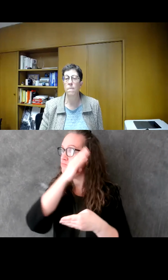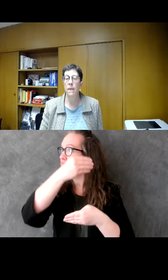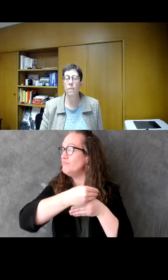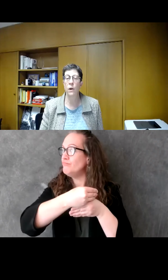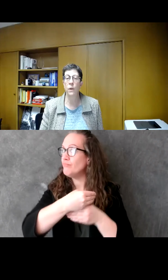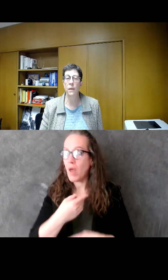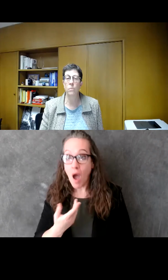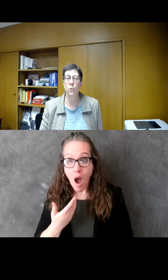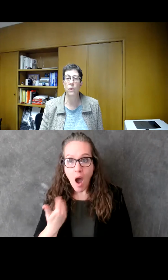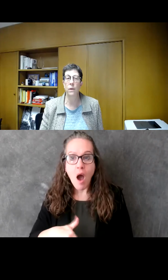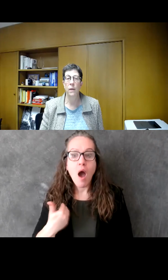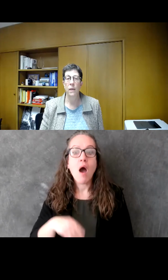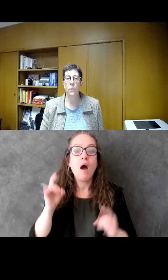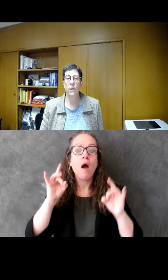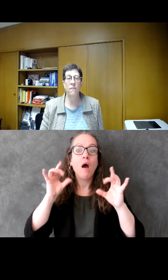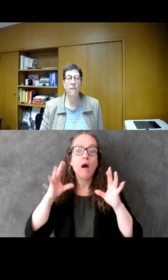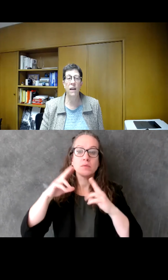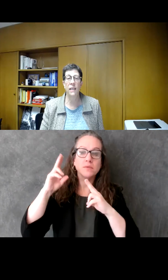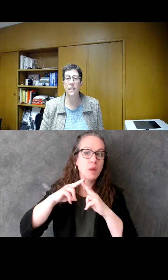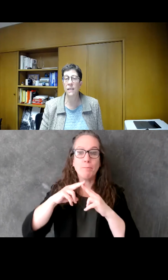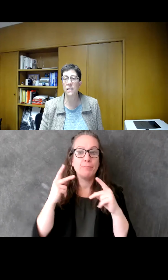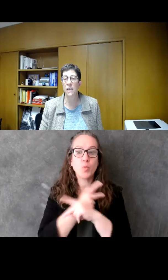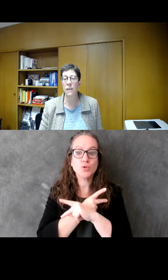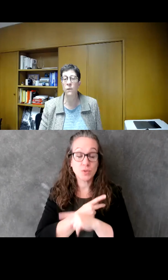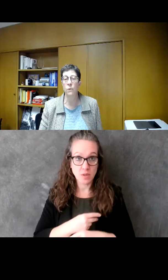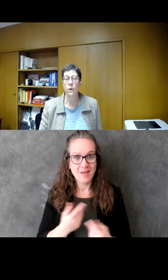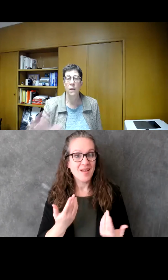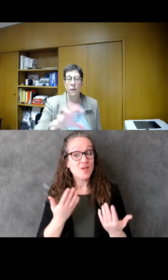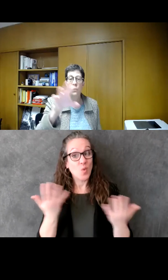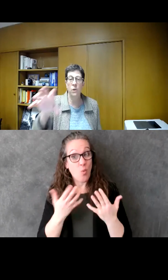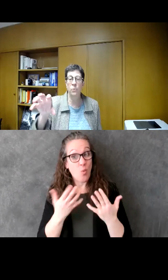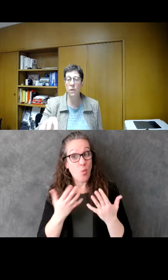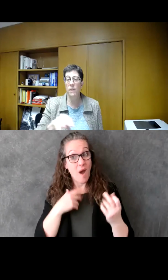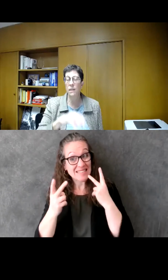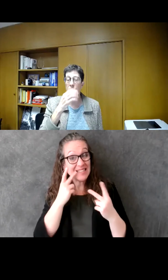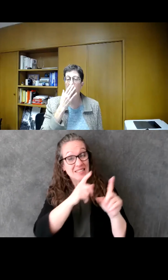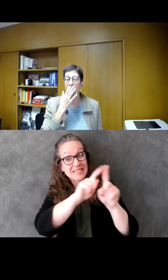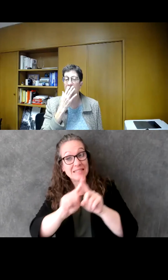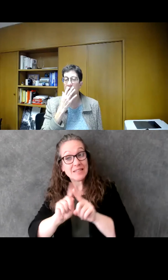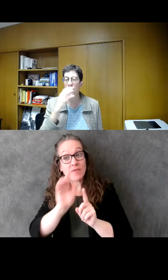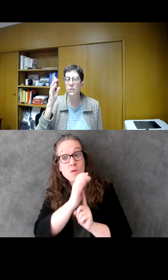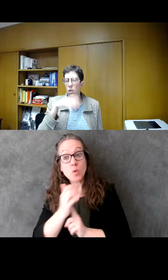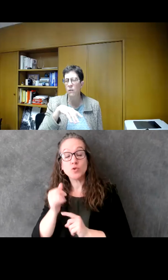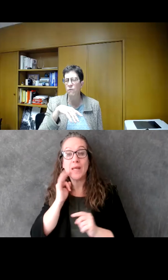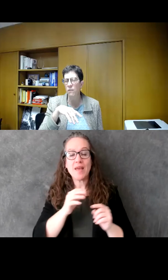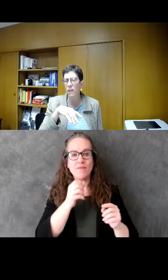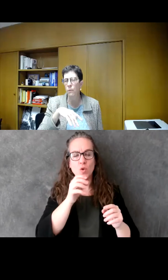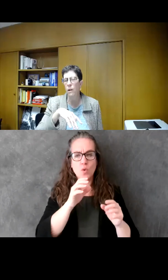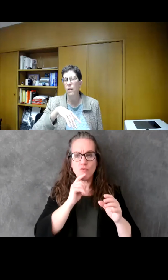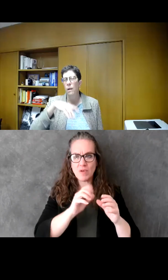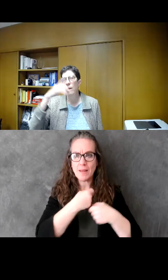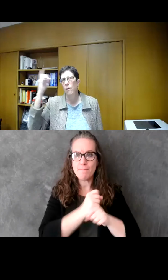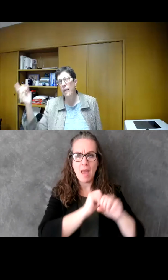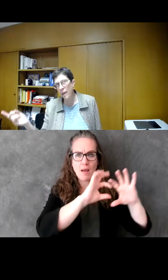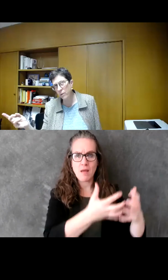things are really important. And what I find is that if you sort of put them into these buckets, you can start to see,